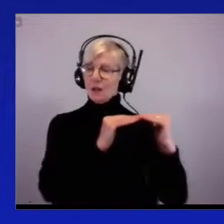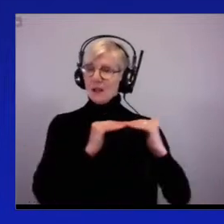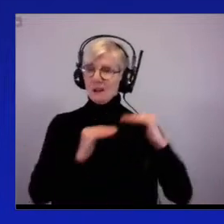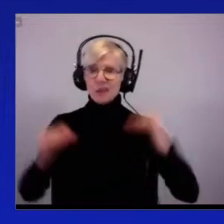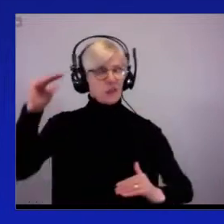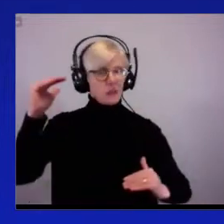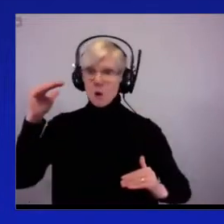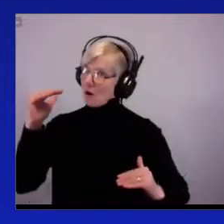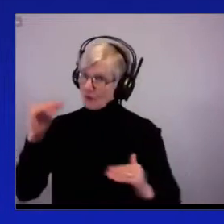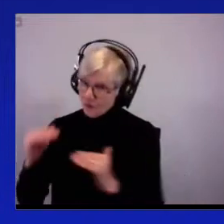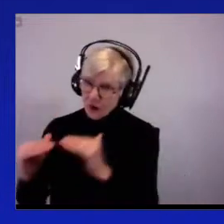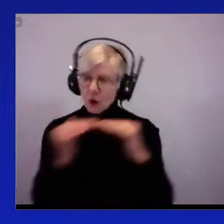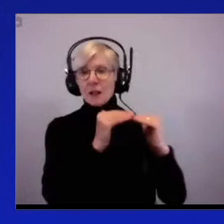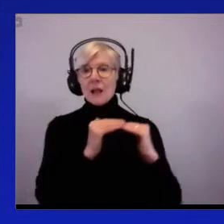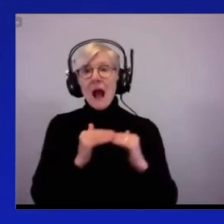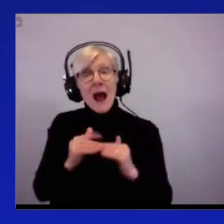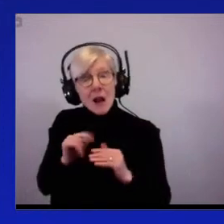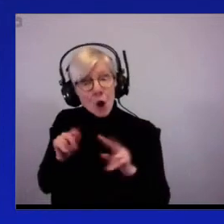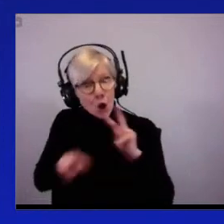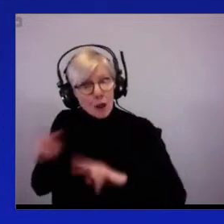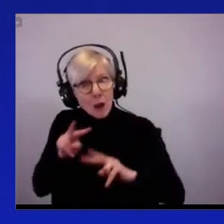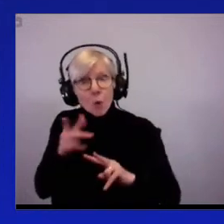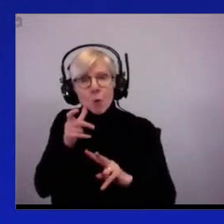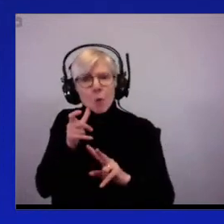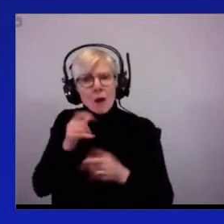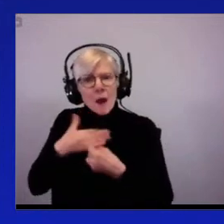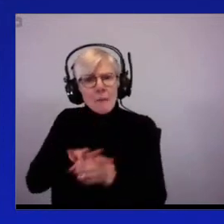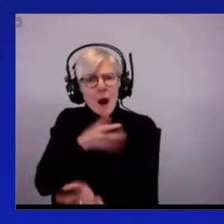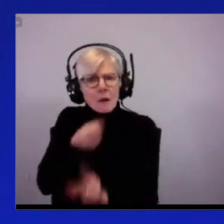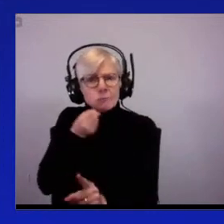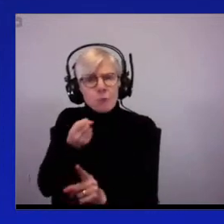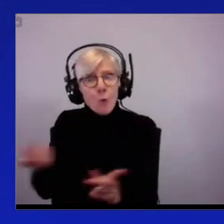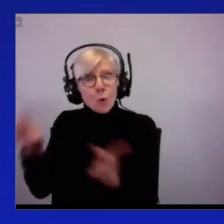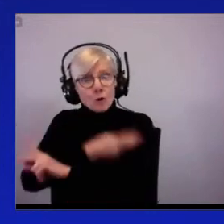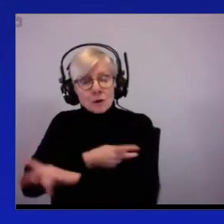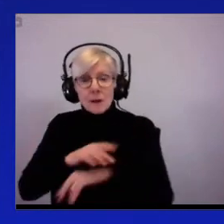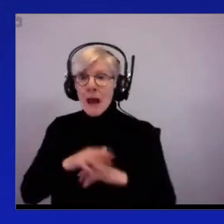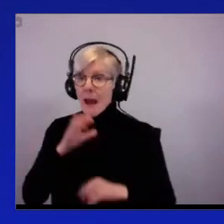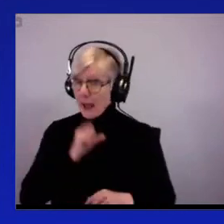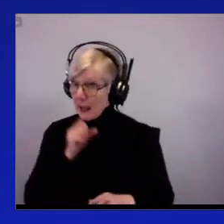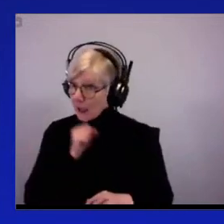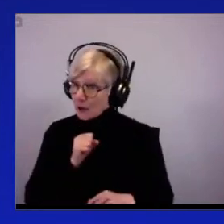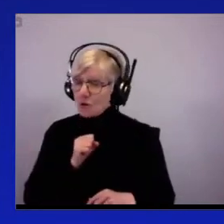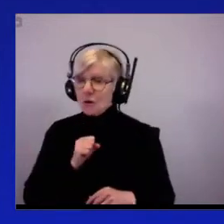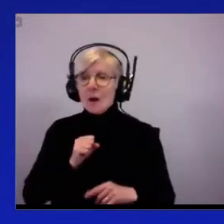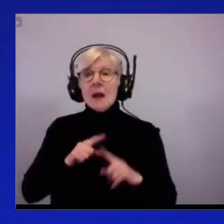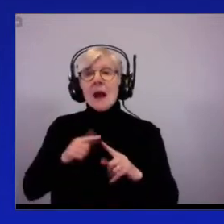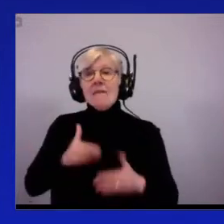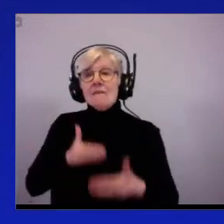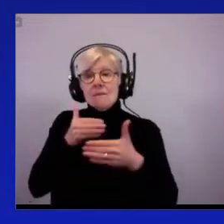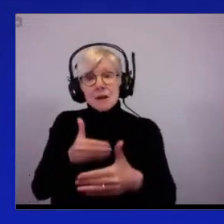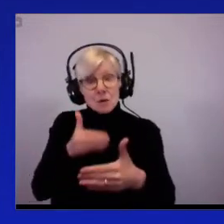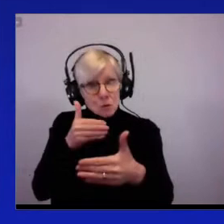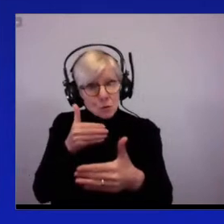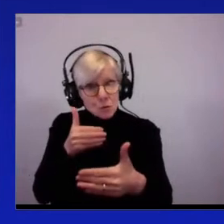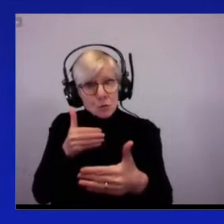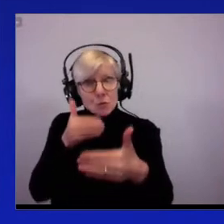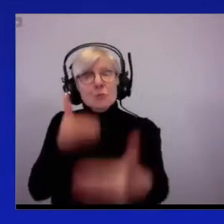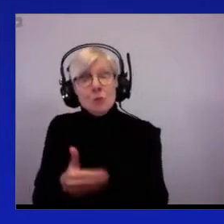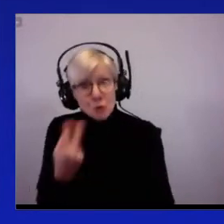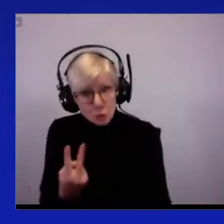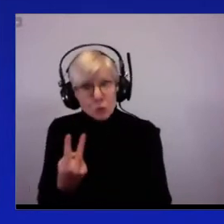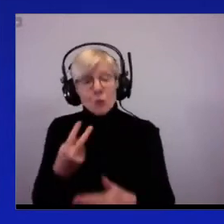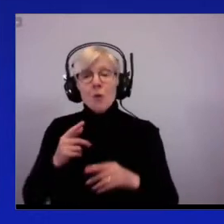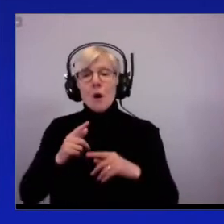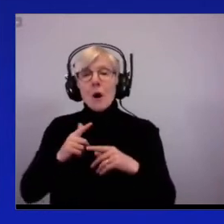And so even when we start with the population age groups mentioned for phase 2, we will be taking that lens of